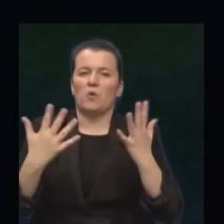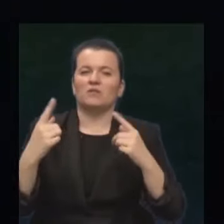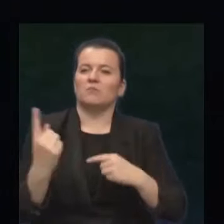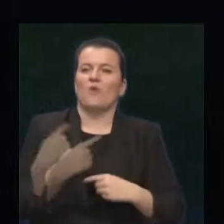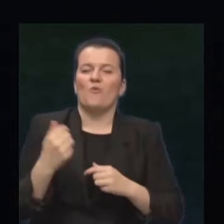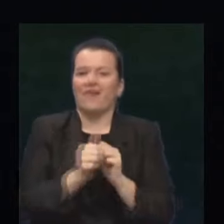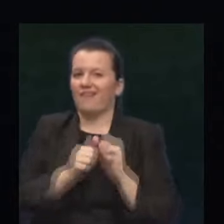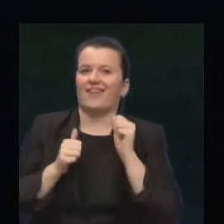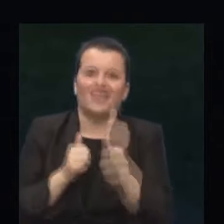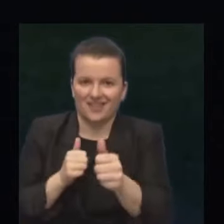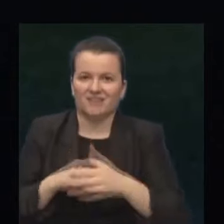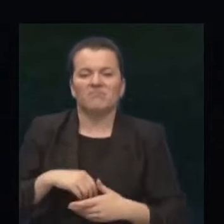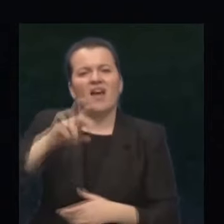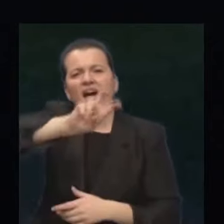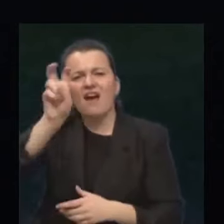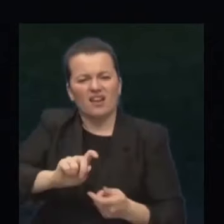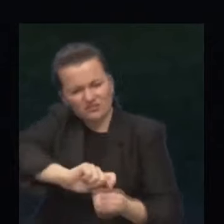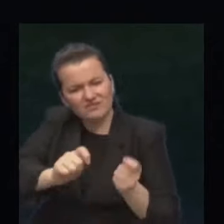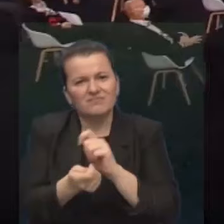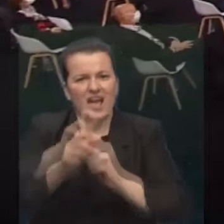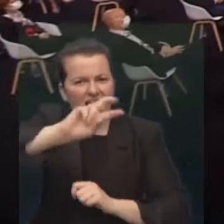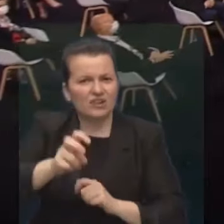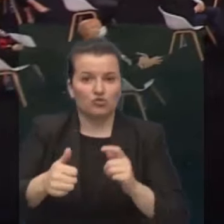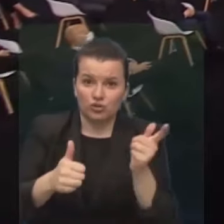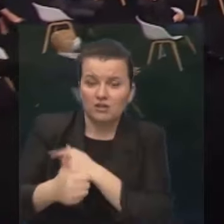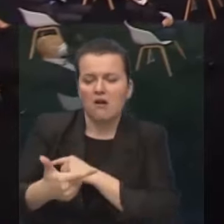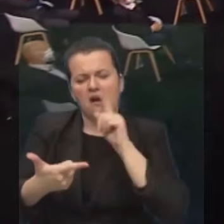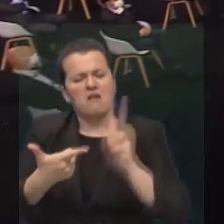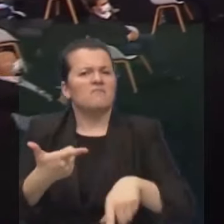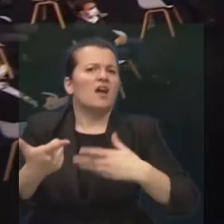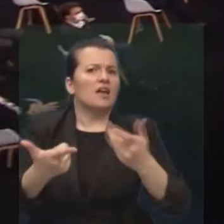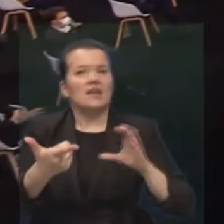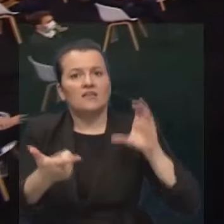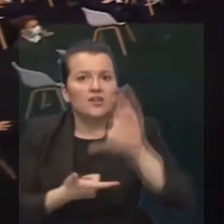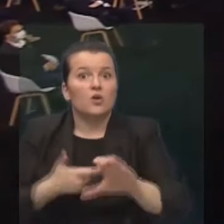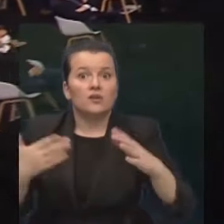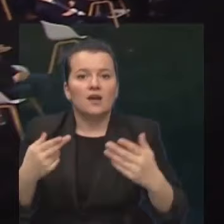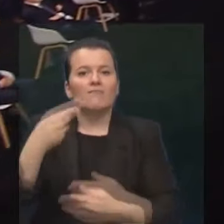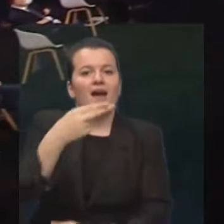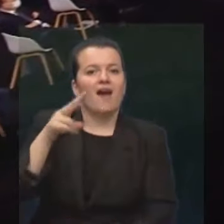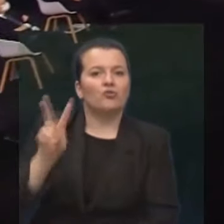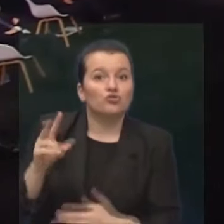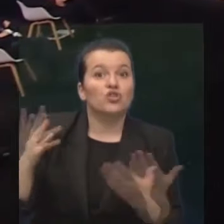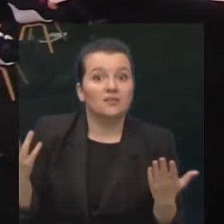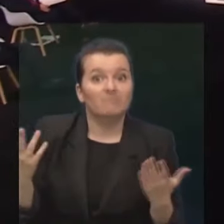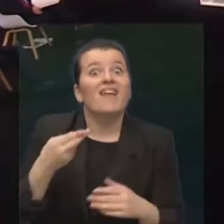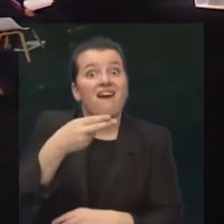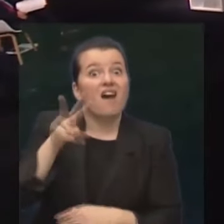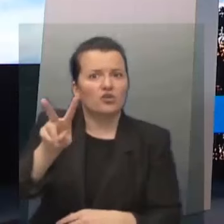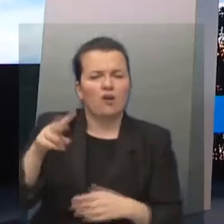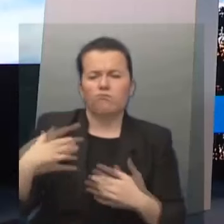beyond electrification, we are now investing in hydrogen with Plug Power. Now, that's a